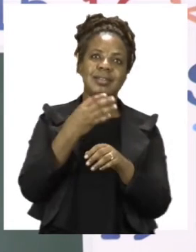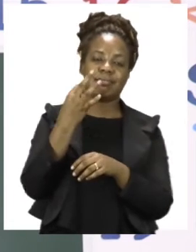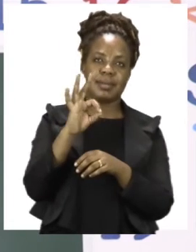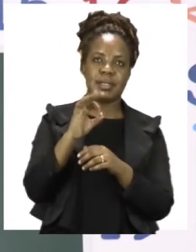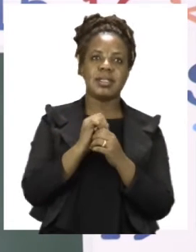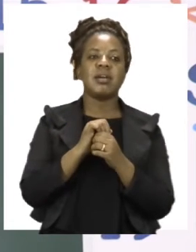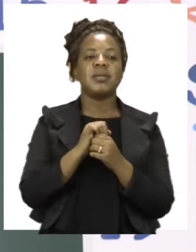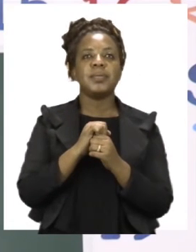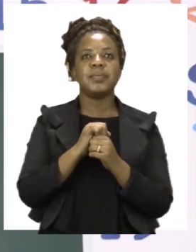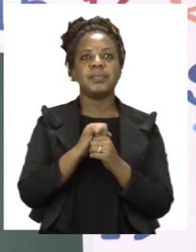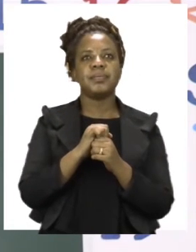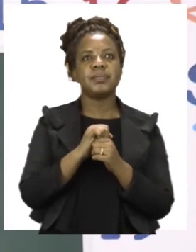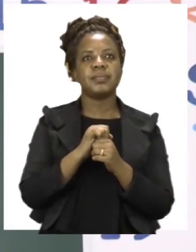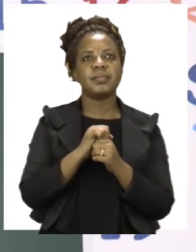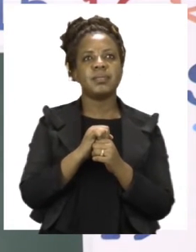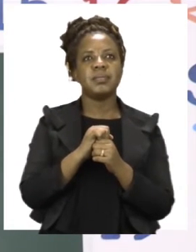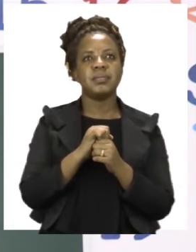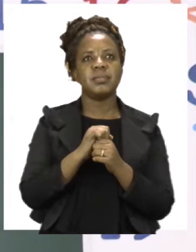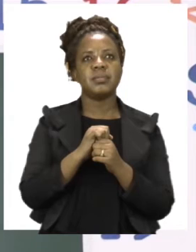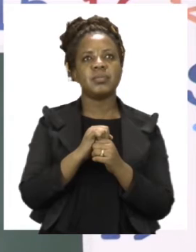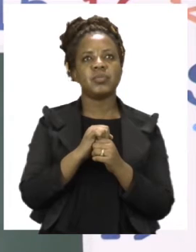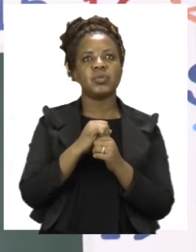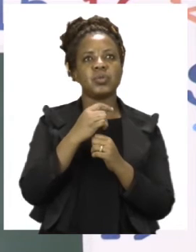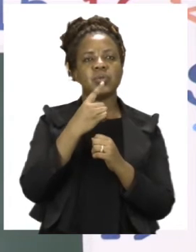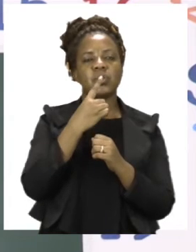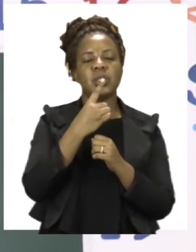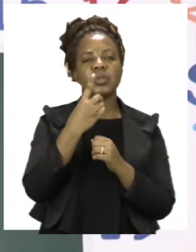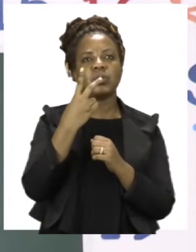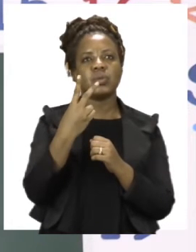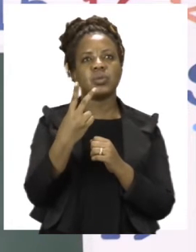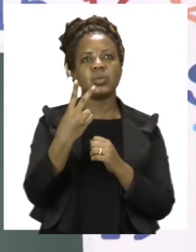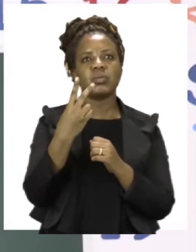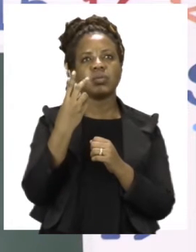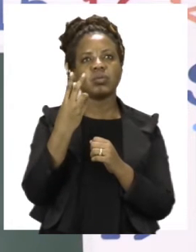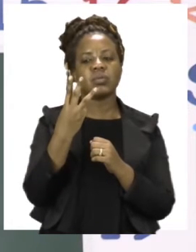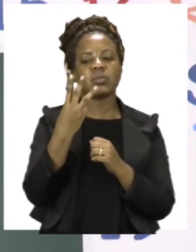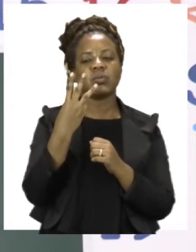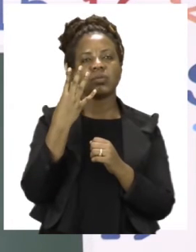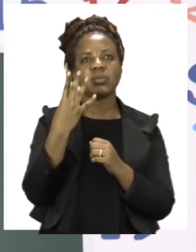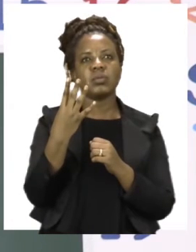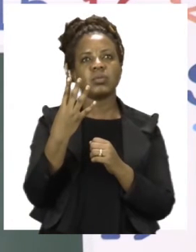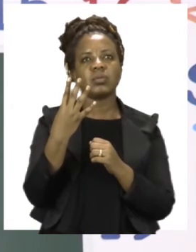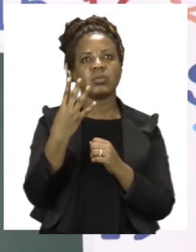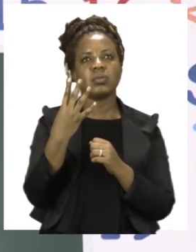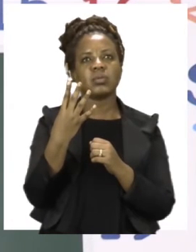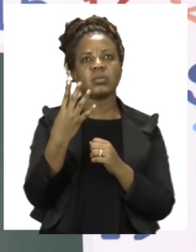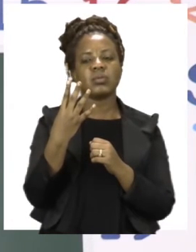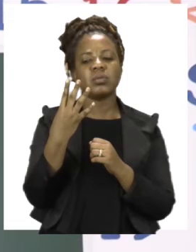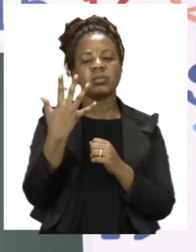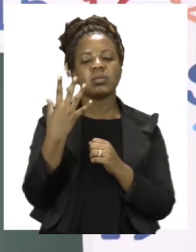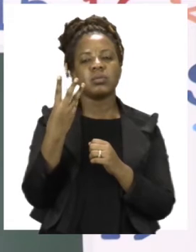many fingers do we have? 1, 2, 3, 4,